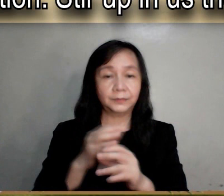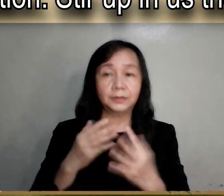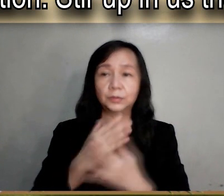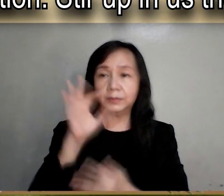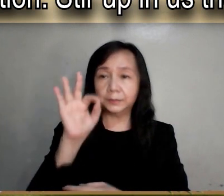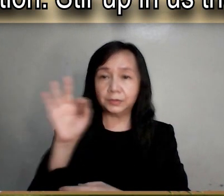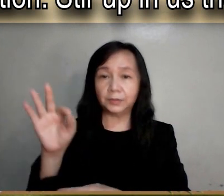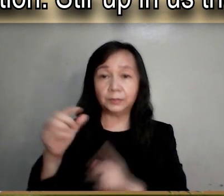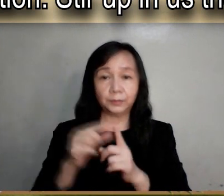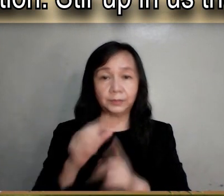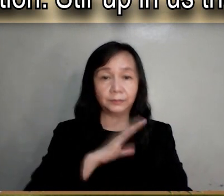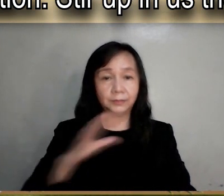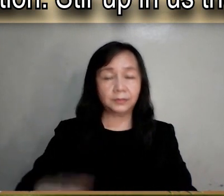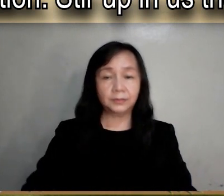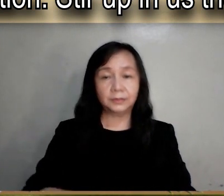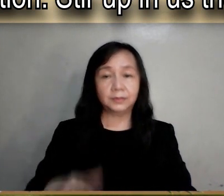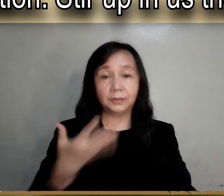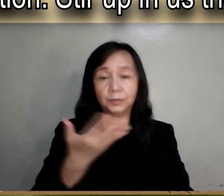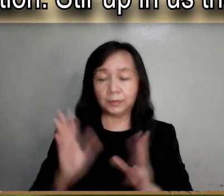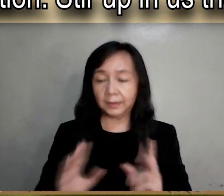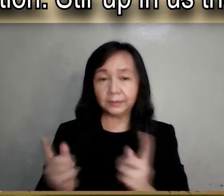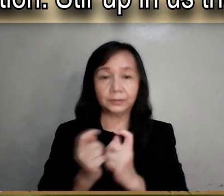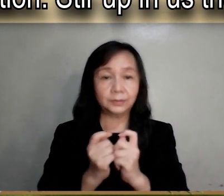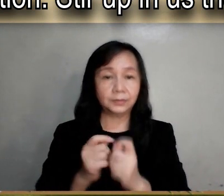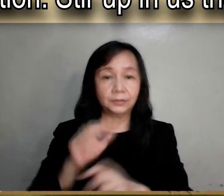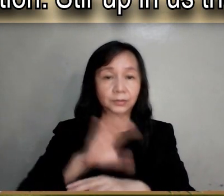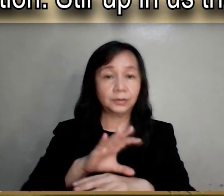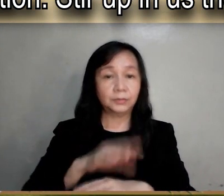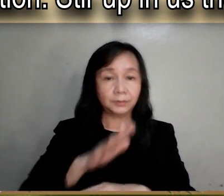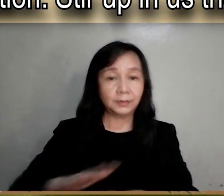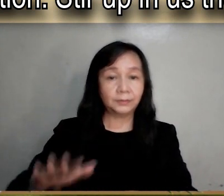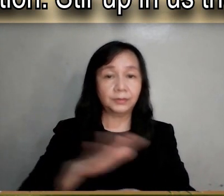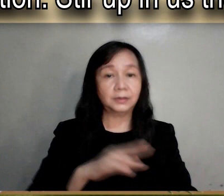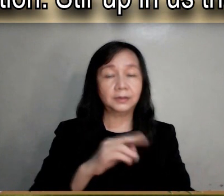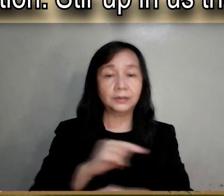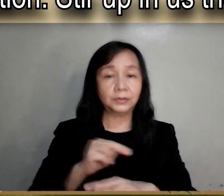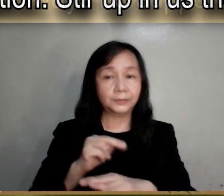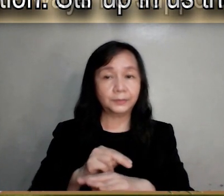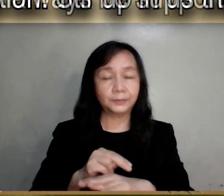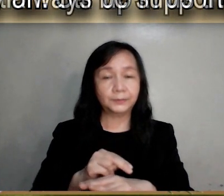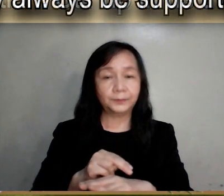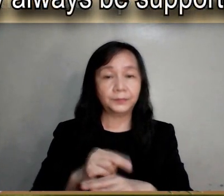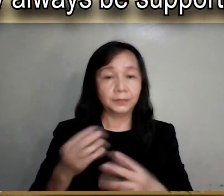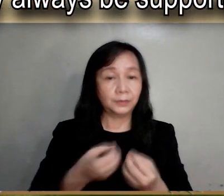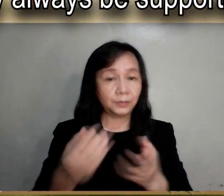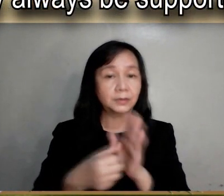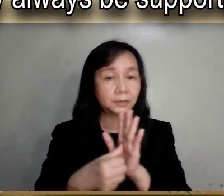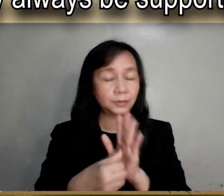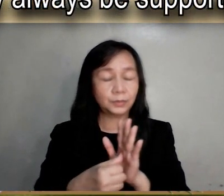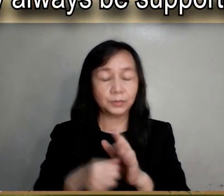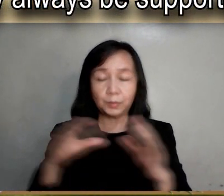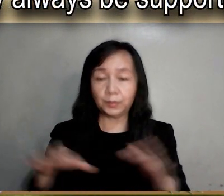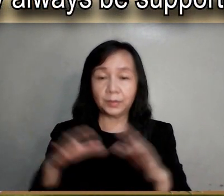preaching of the word of Christ, you gather the church from every nation. Stir up in us the zeal for the